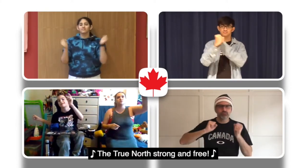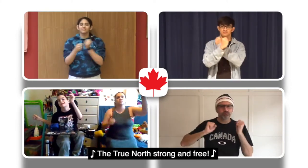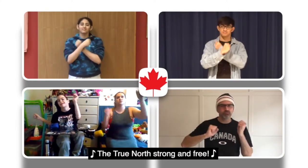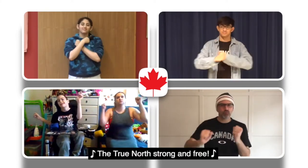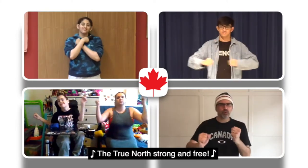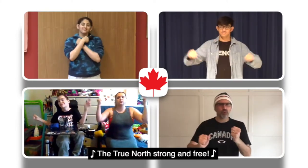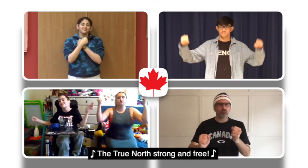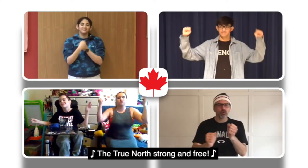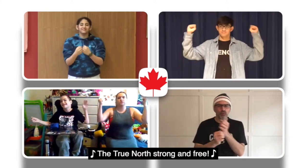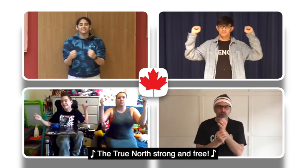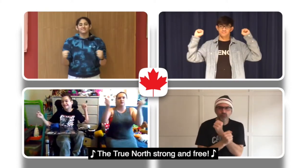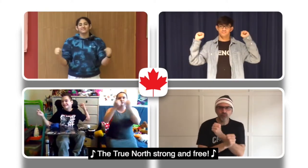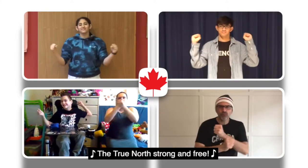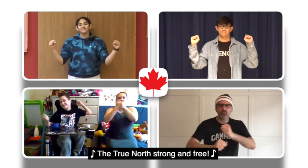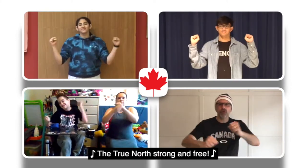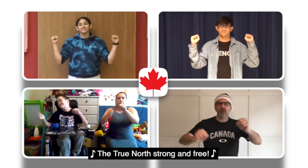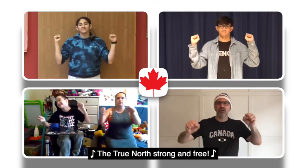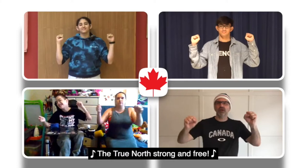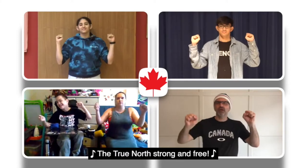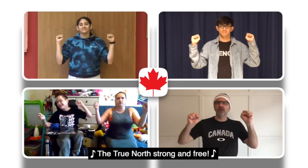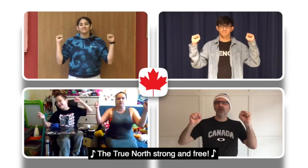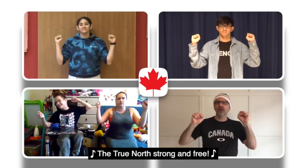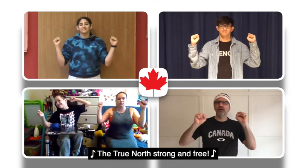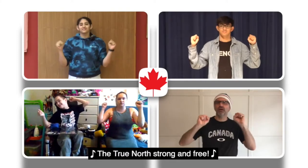North strong and free.